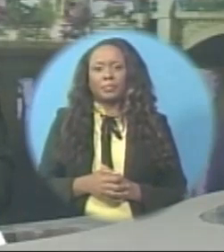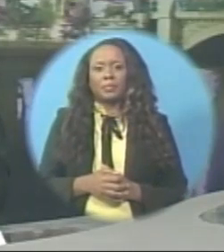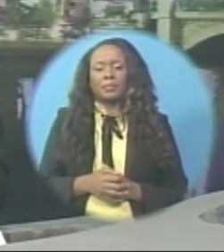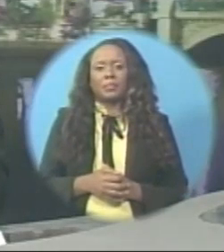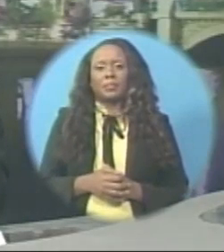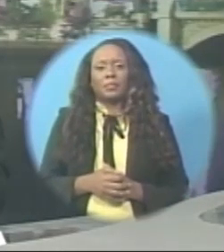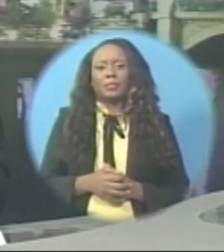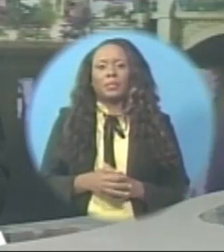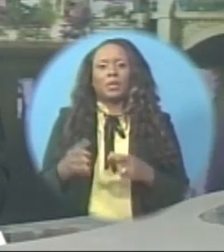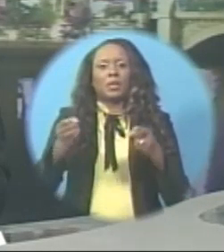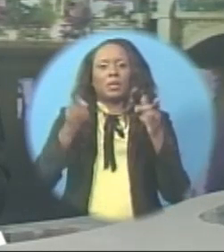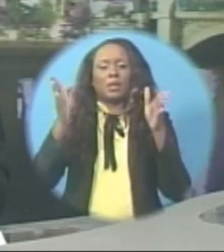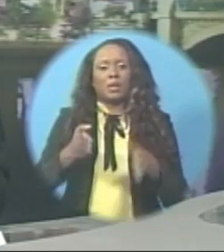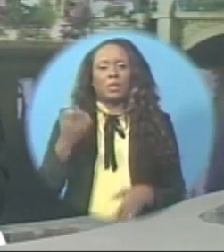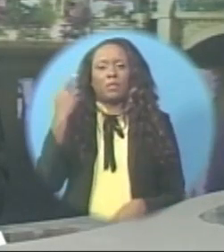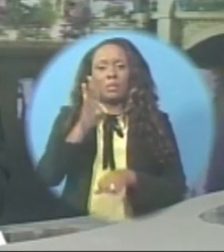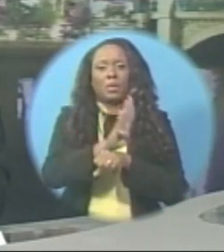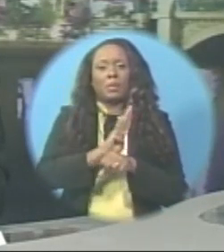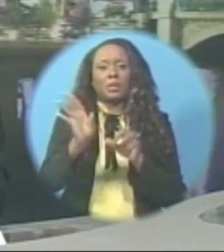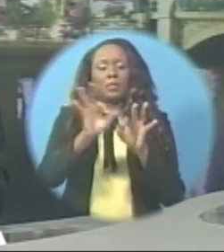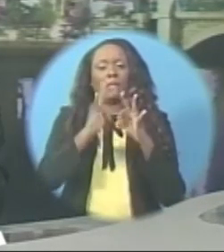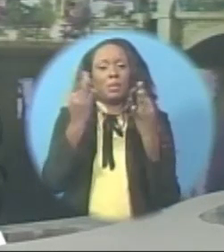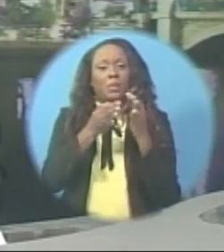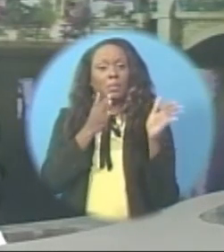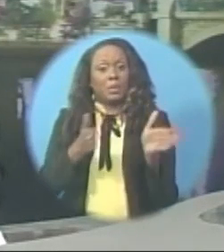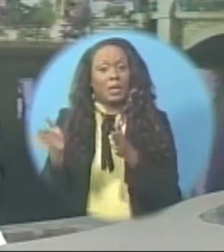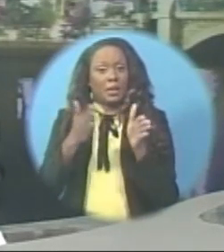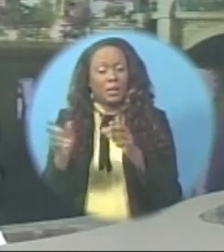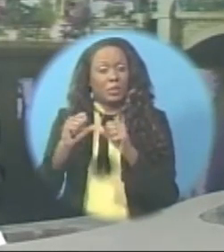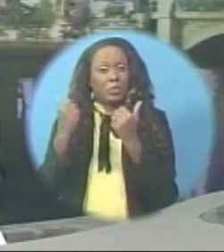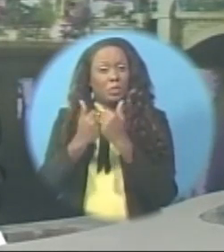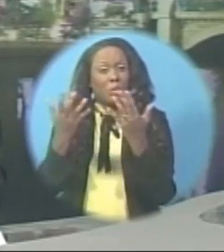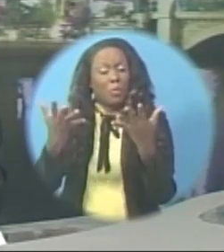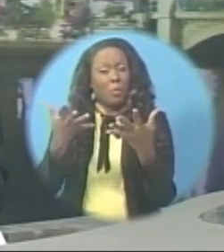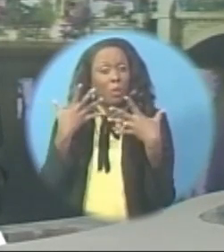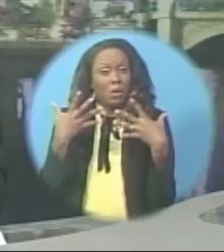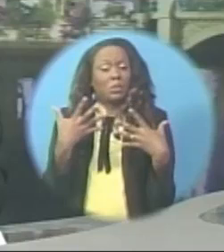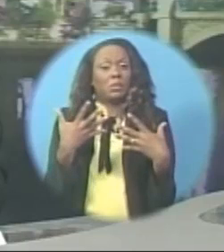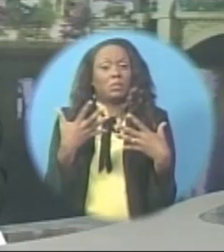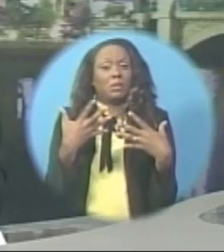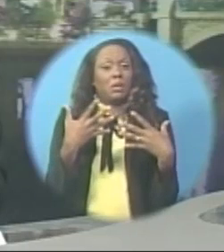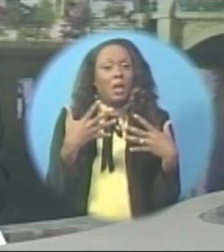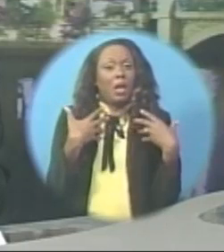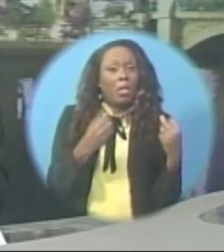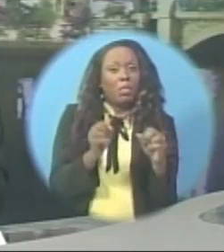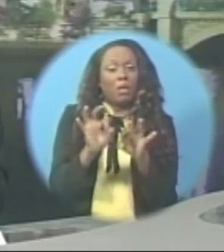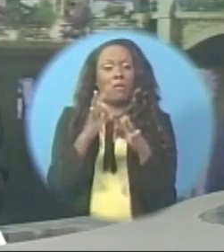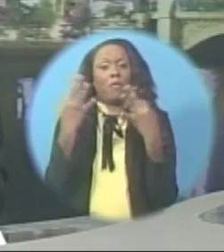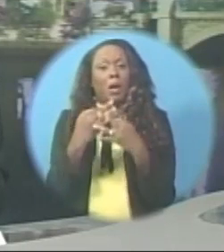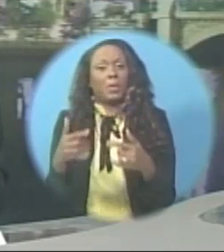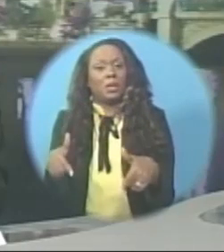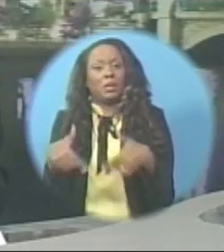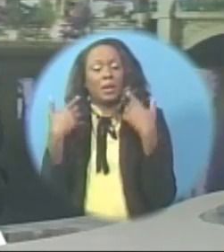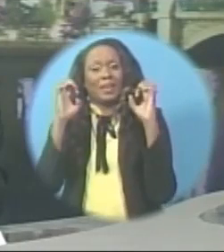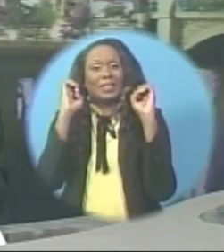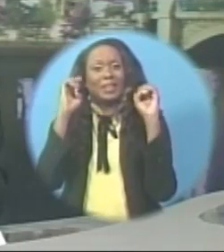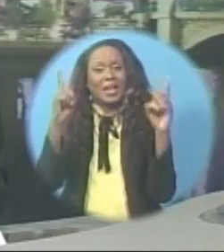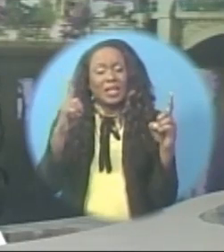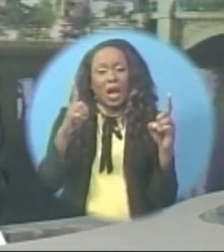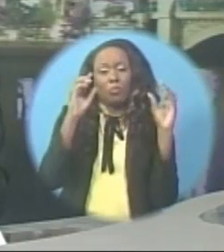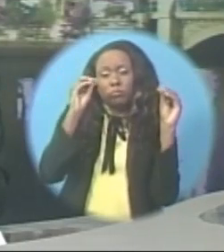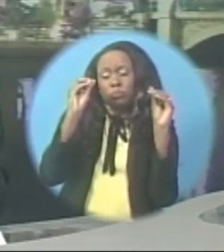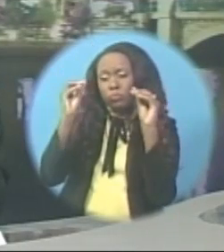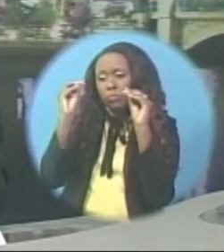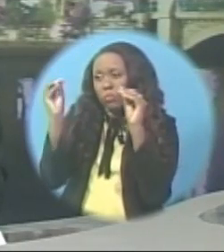The Executive Director of the Barbados Family Planning Association wants health and family life education to be mandatory in all